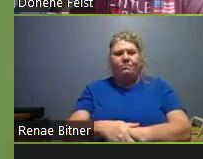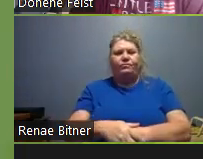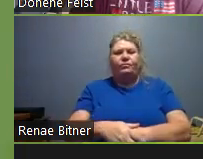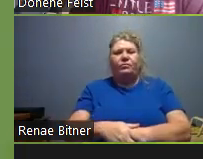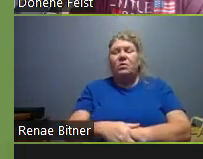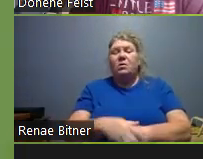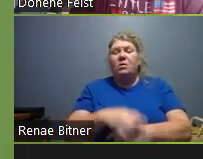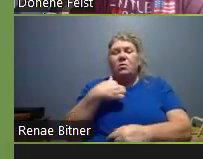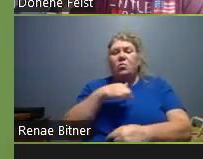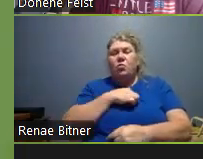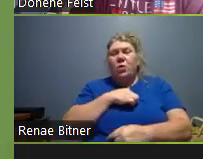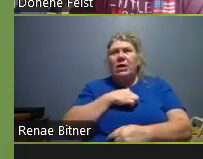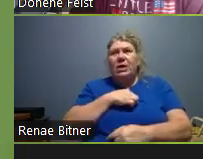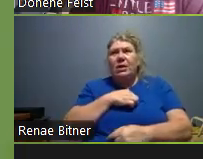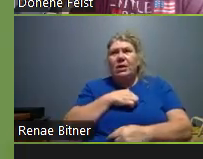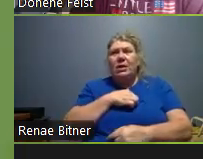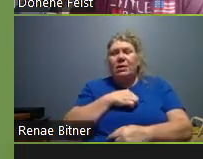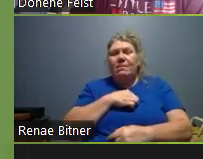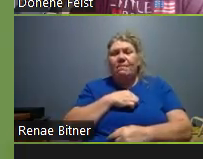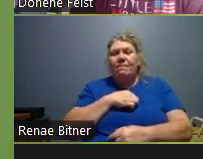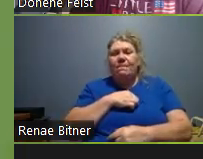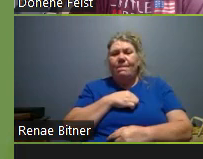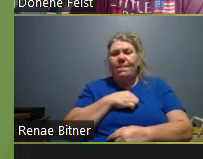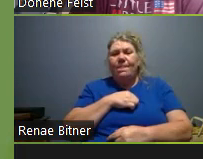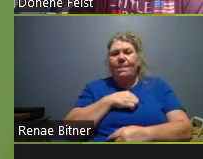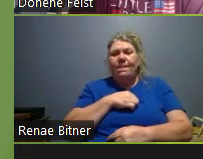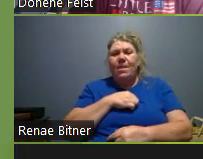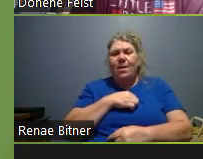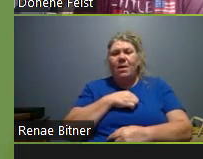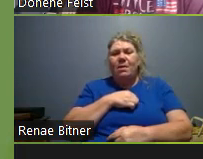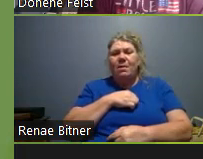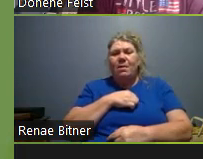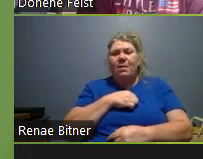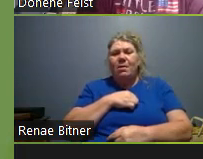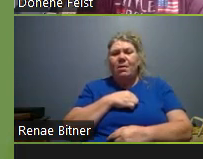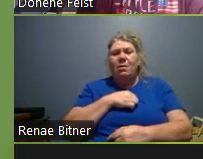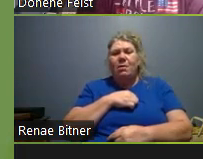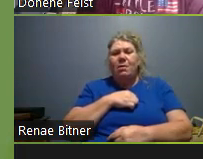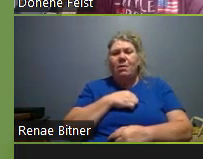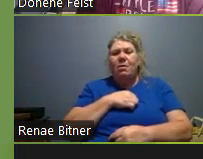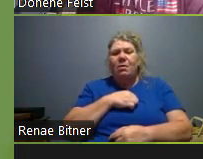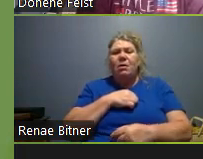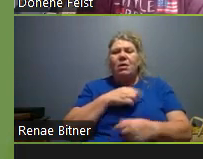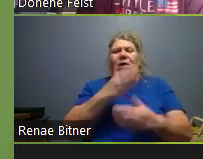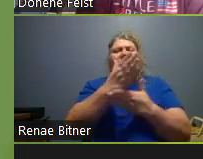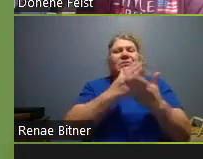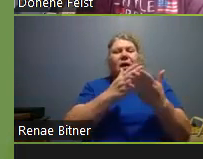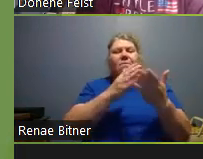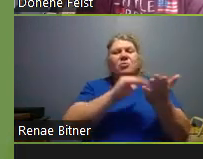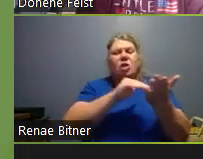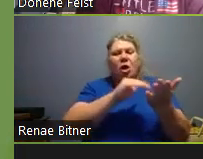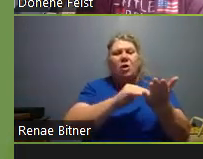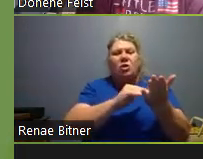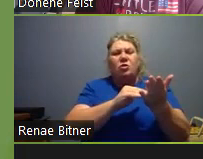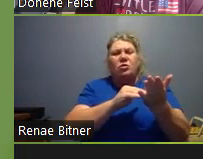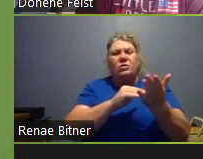We do get a lot of medical professionals and service providers who may call and say, who do I call